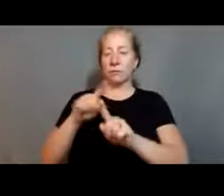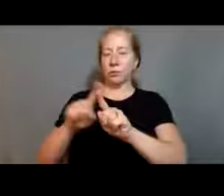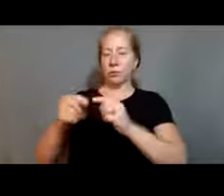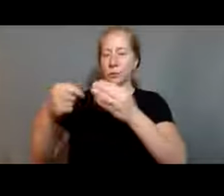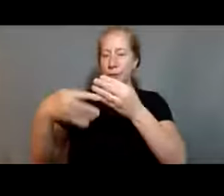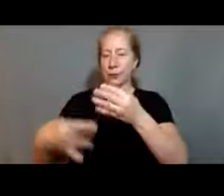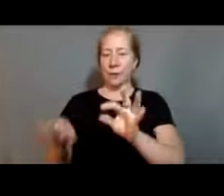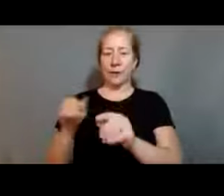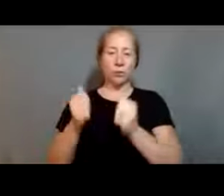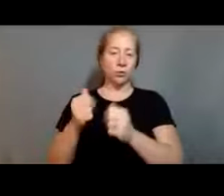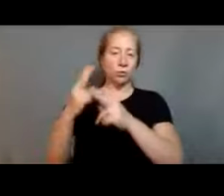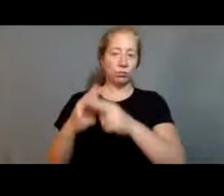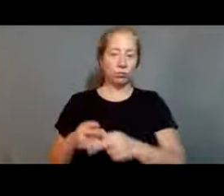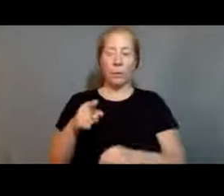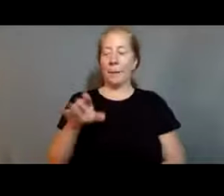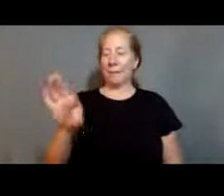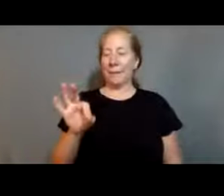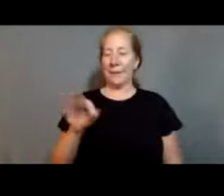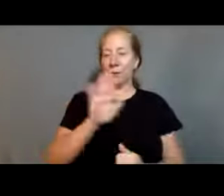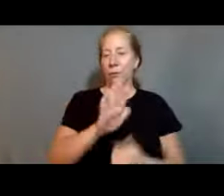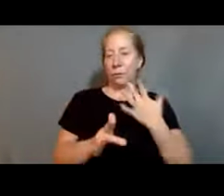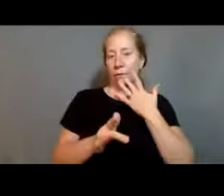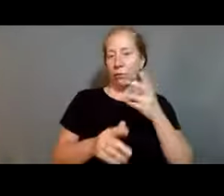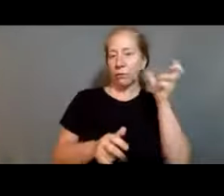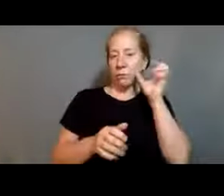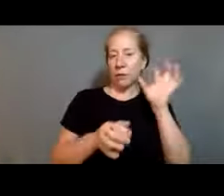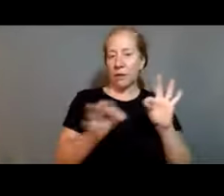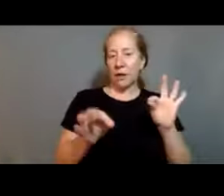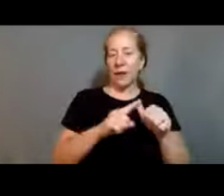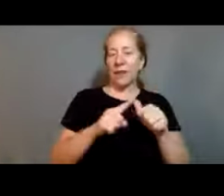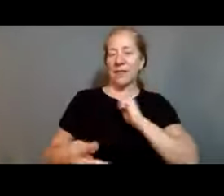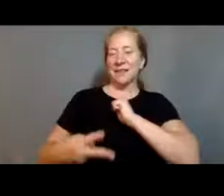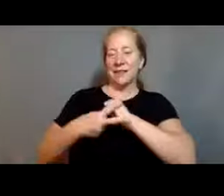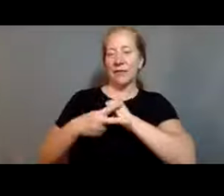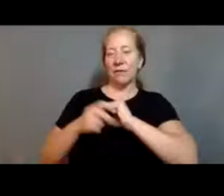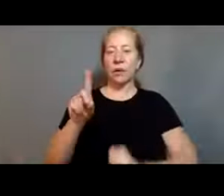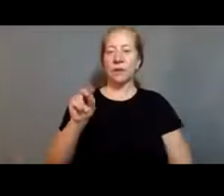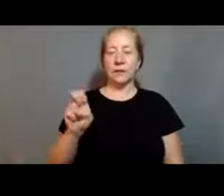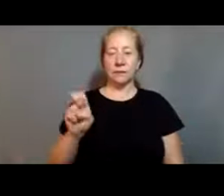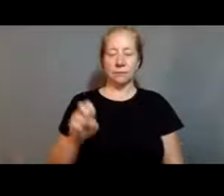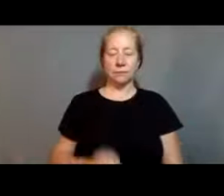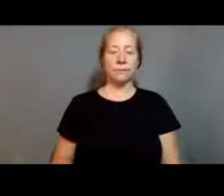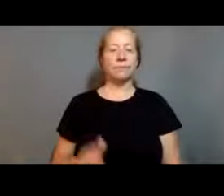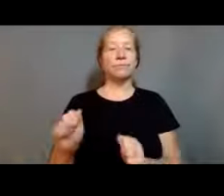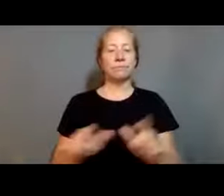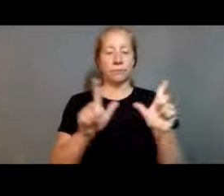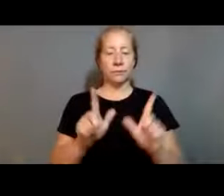languages. Pick yours and then click Done or Save. Next slide, please.